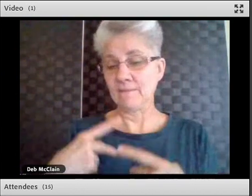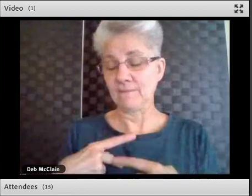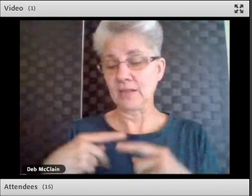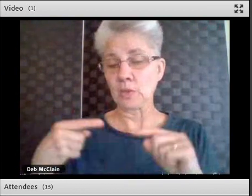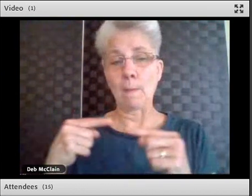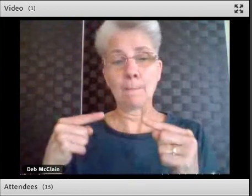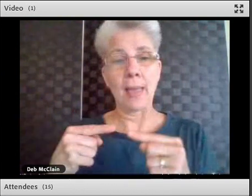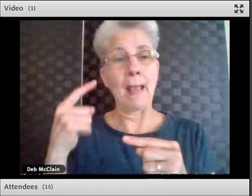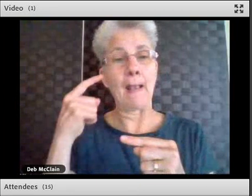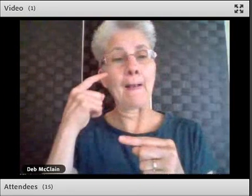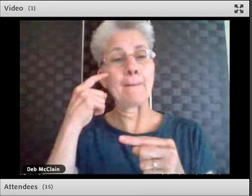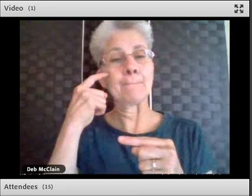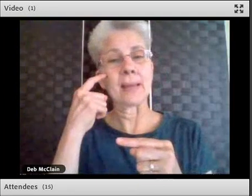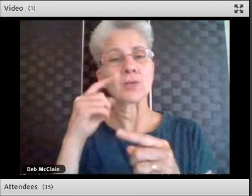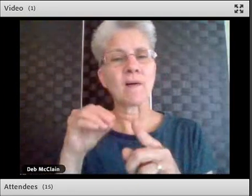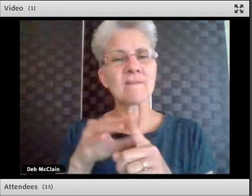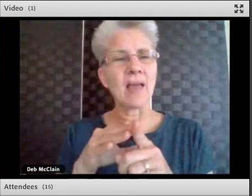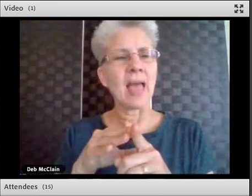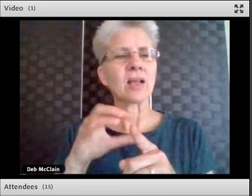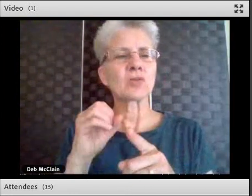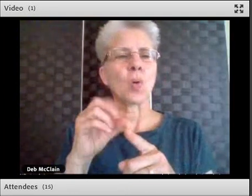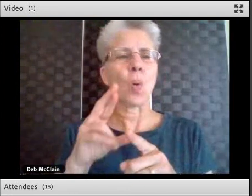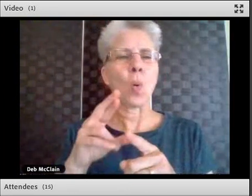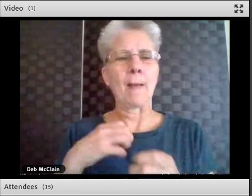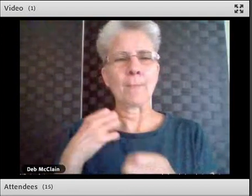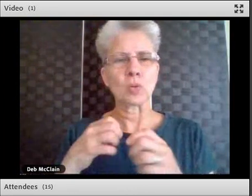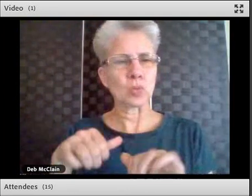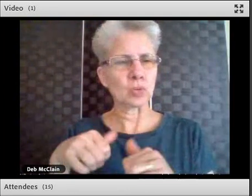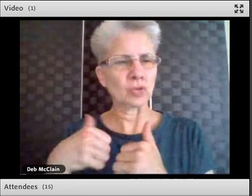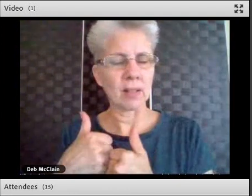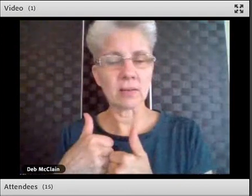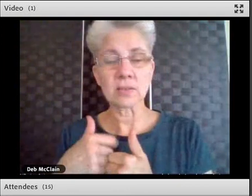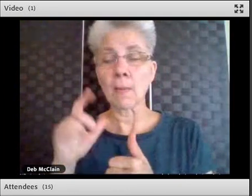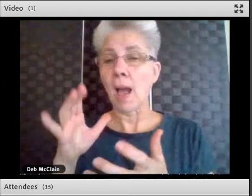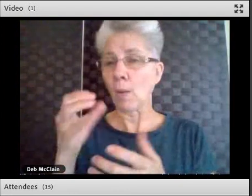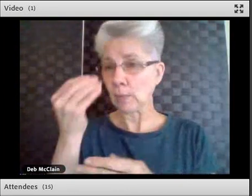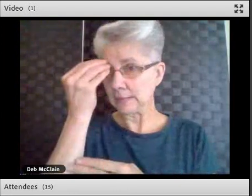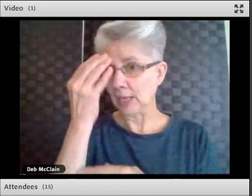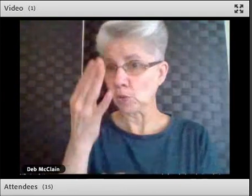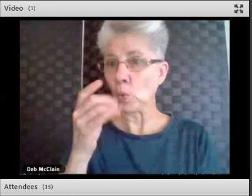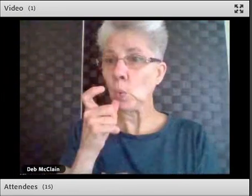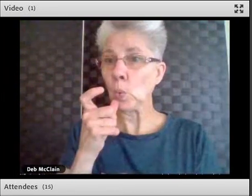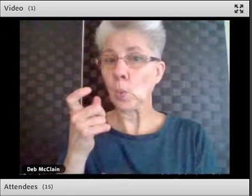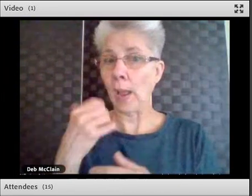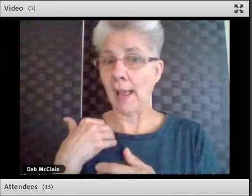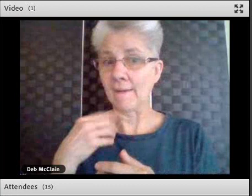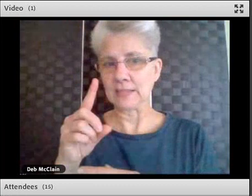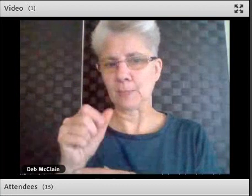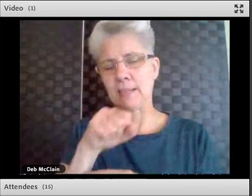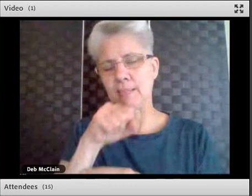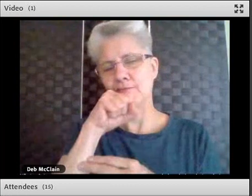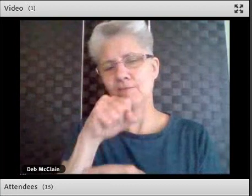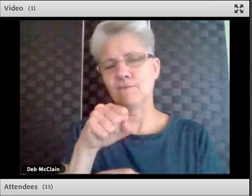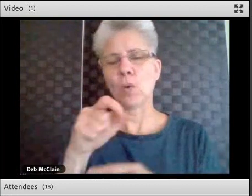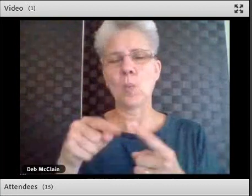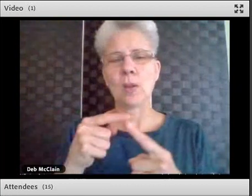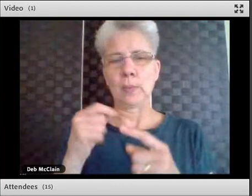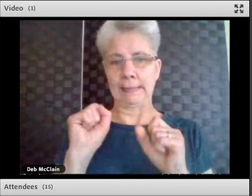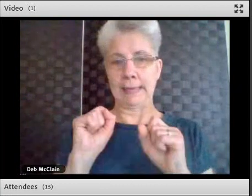effects, or emotional challenges. Because I'm here to tell you, those of us who have disabilities love, when